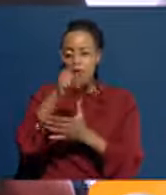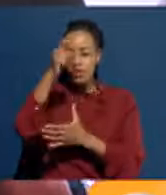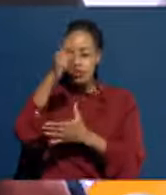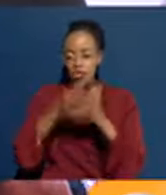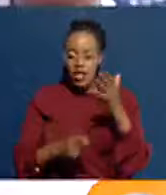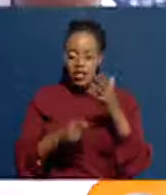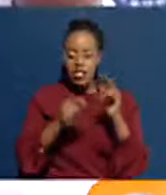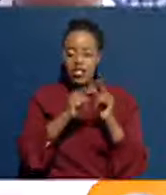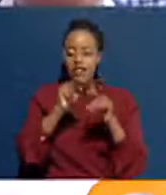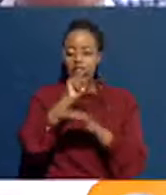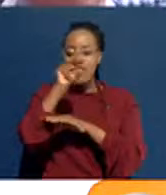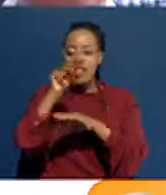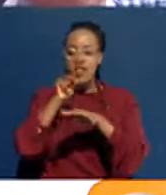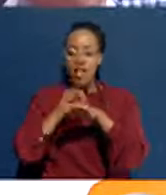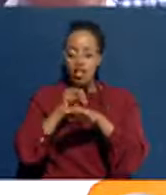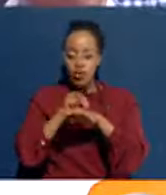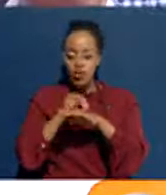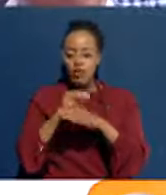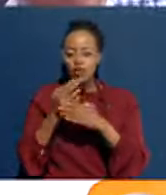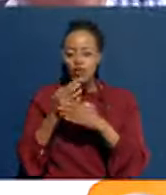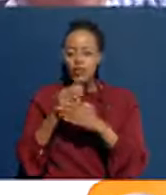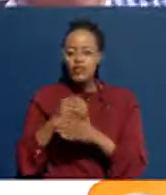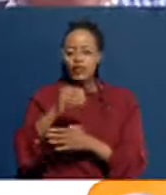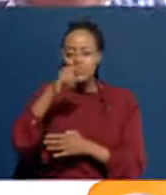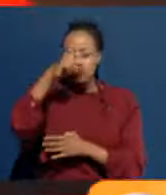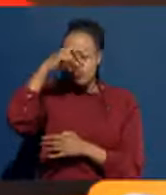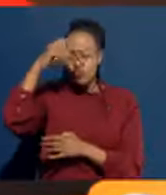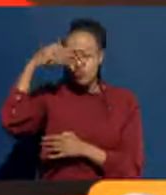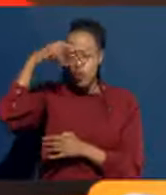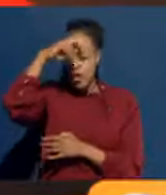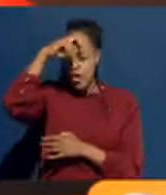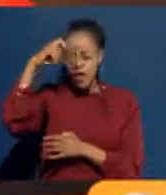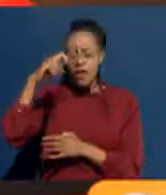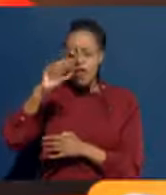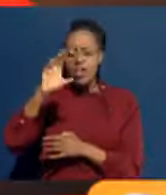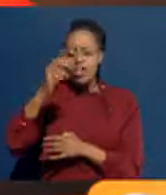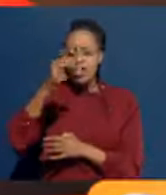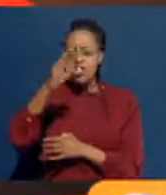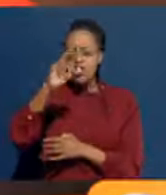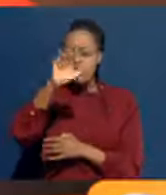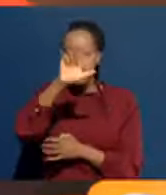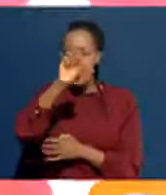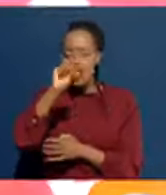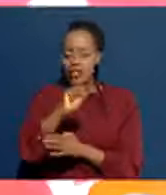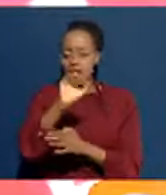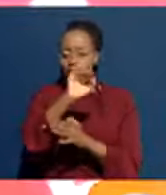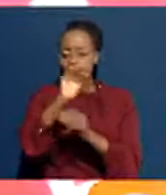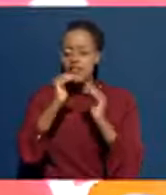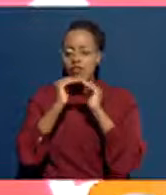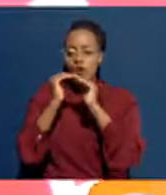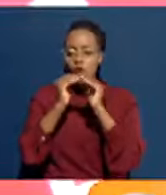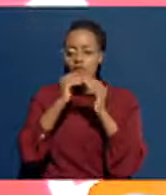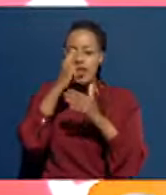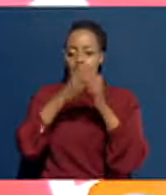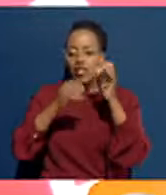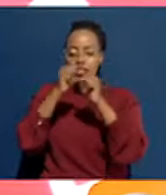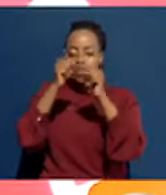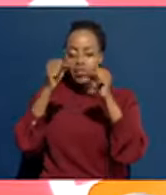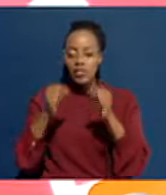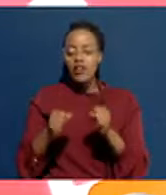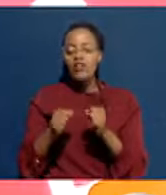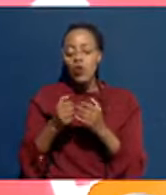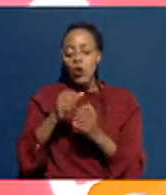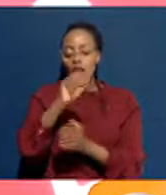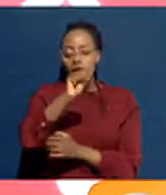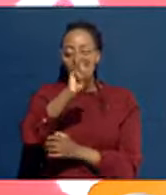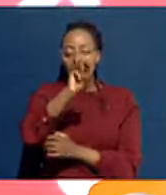of the National Juakali Federation, Charles Ongonyi, urged for a fairer tax system for the SME